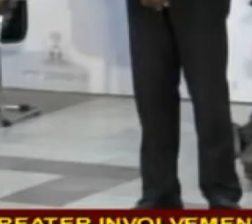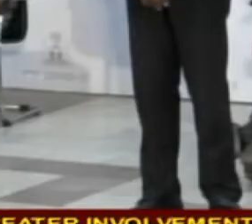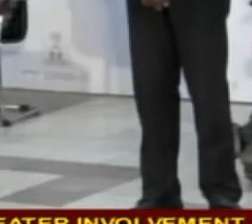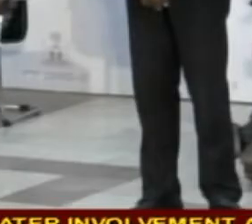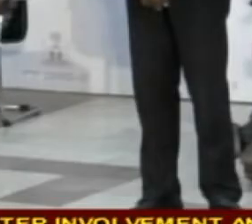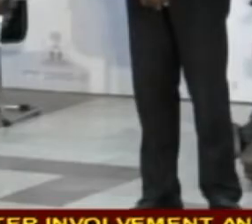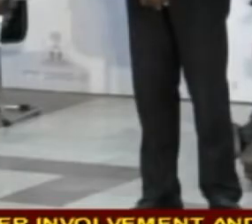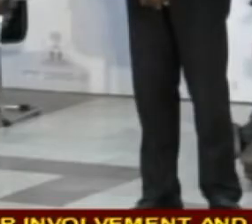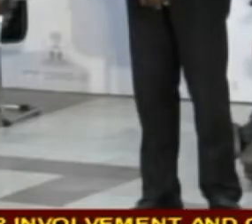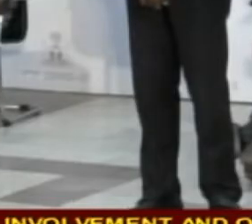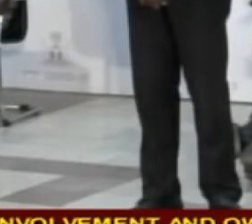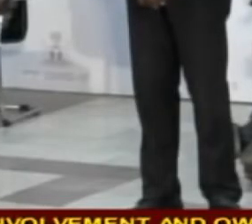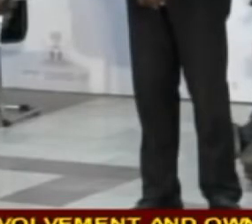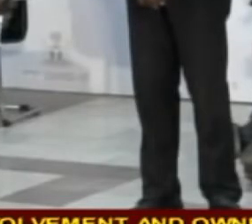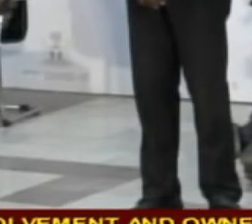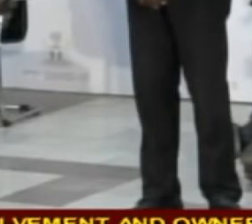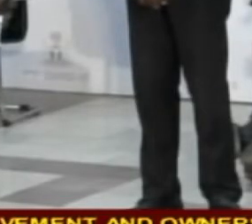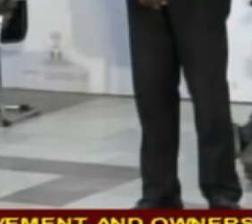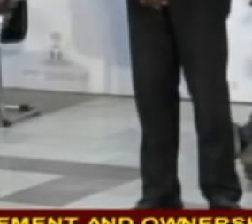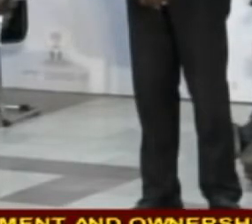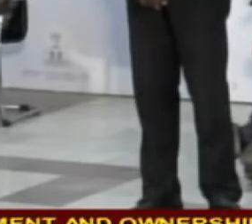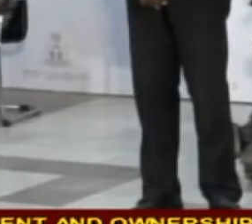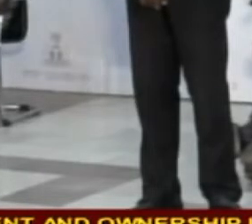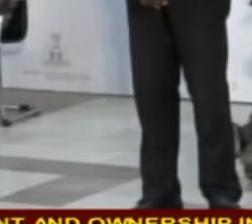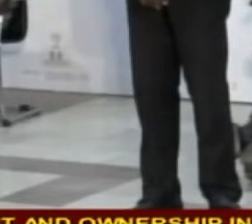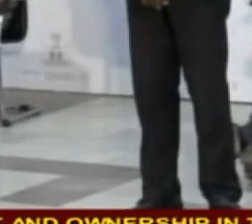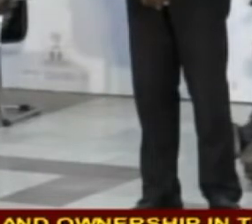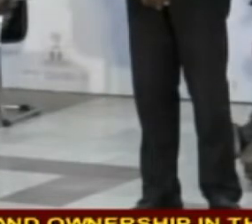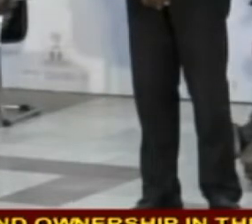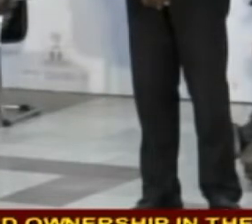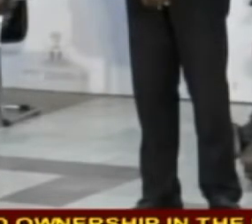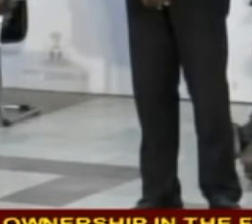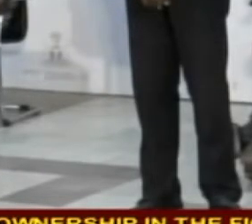Honorable Minister of State Education.